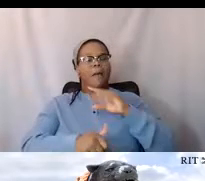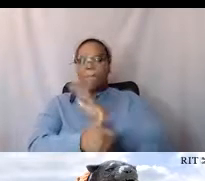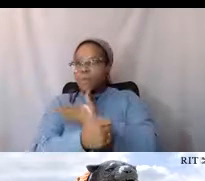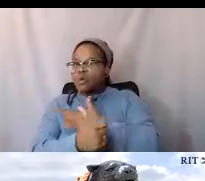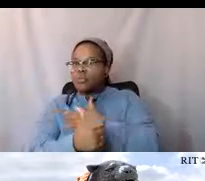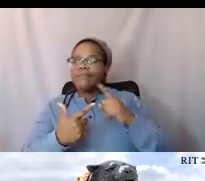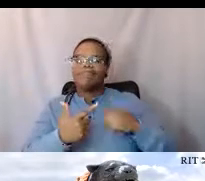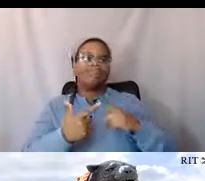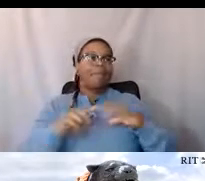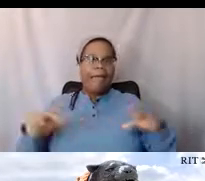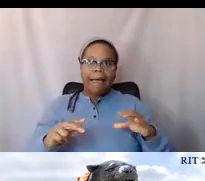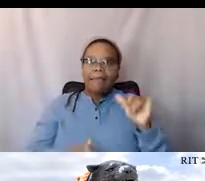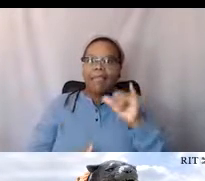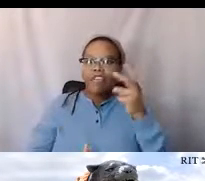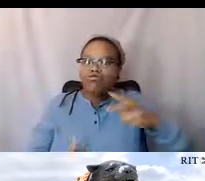activities like travel,